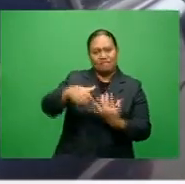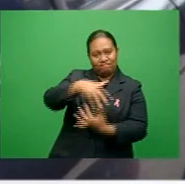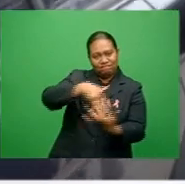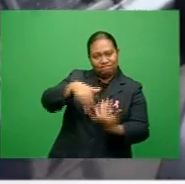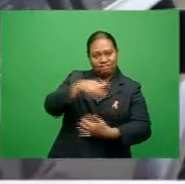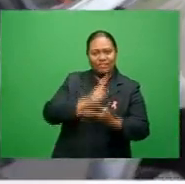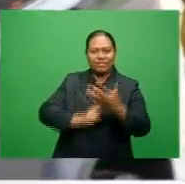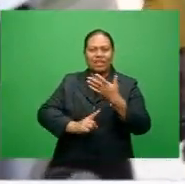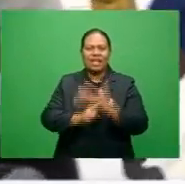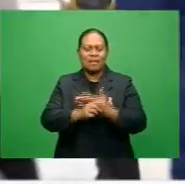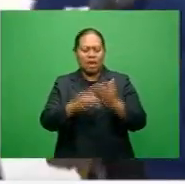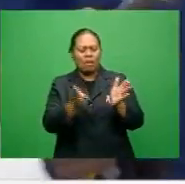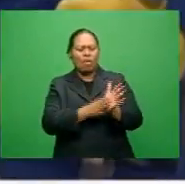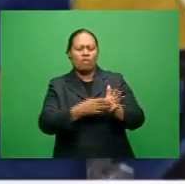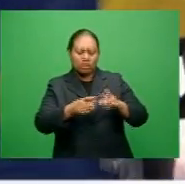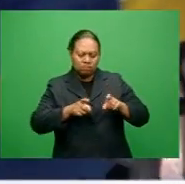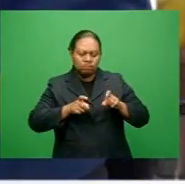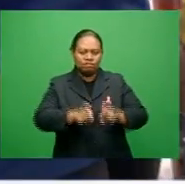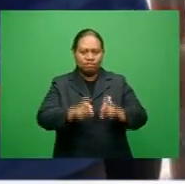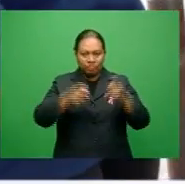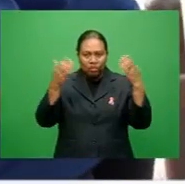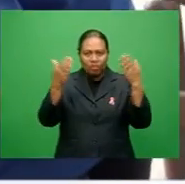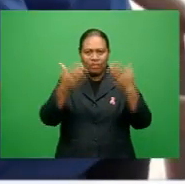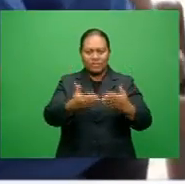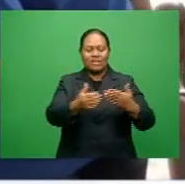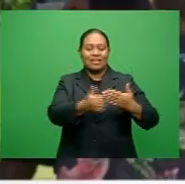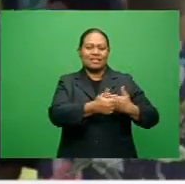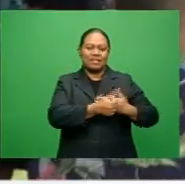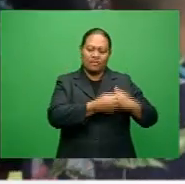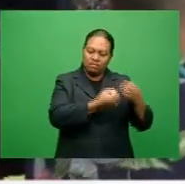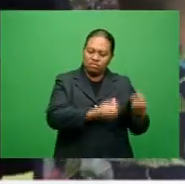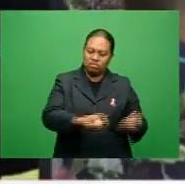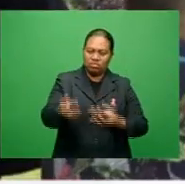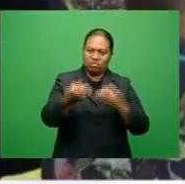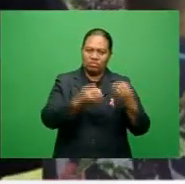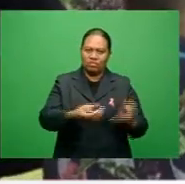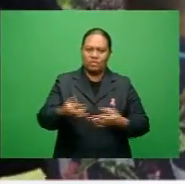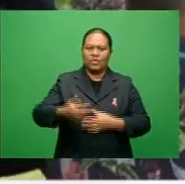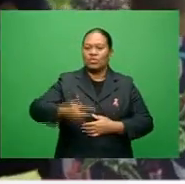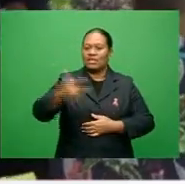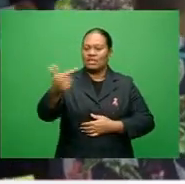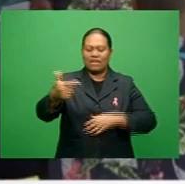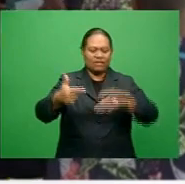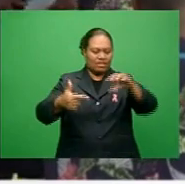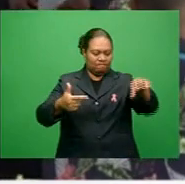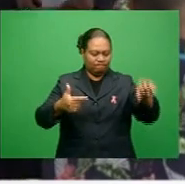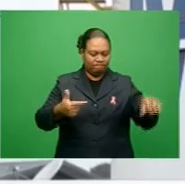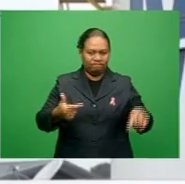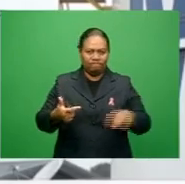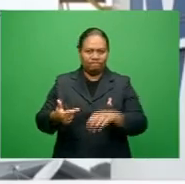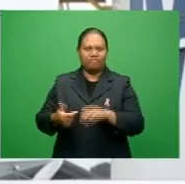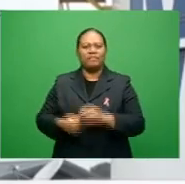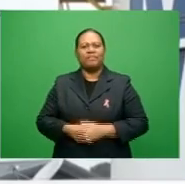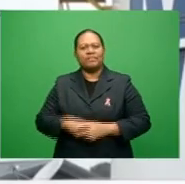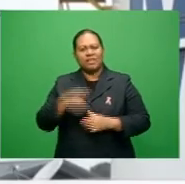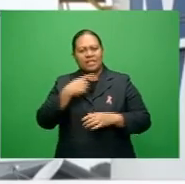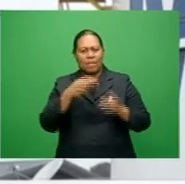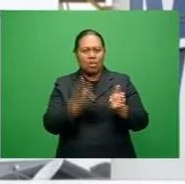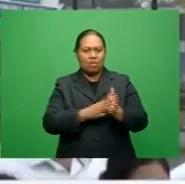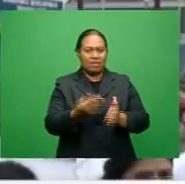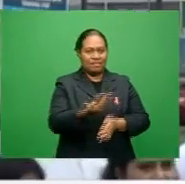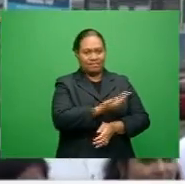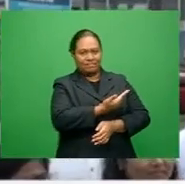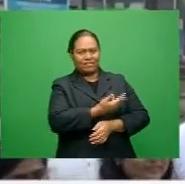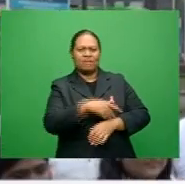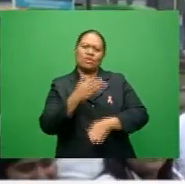COVID-19, Mobil remained focused on safety, supplying fuel to service stations and essential businesses. Mobil has been operating